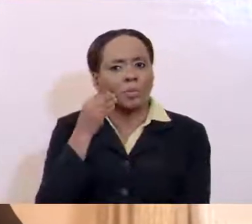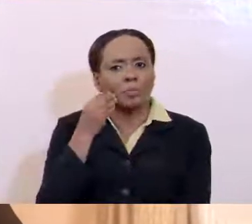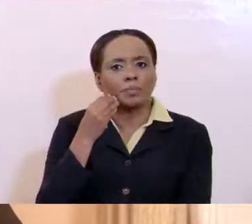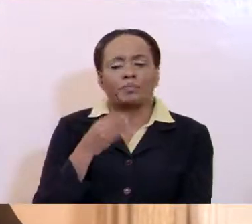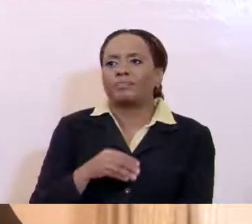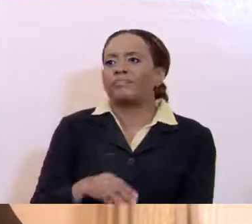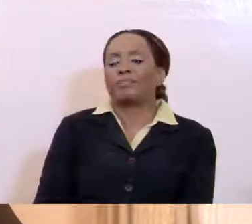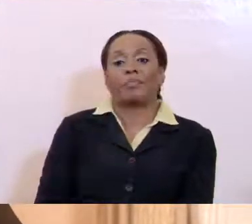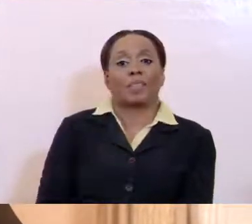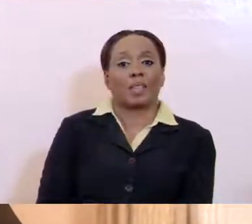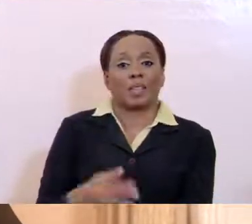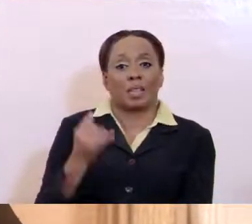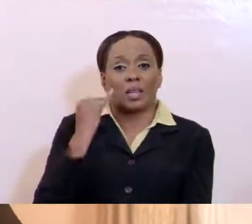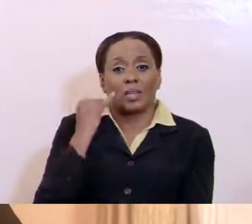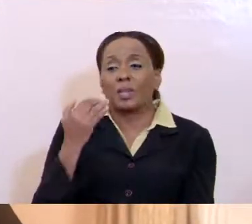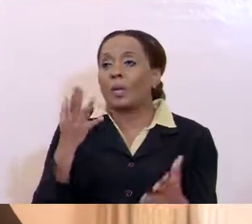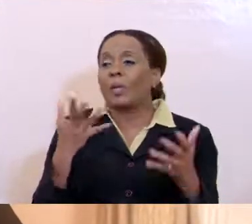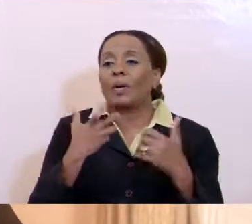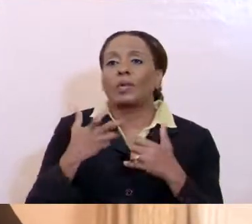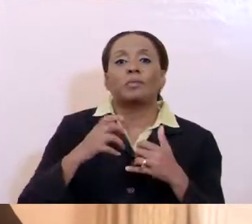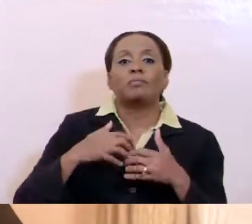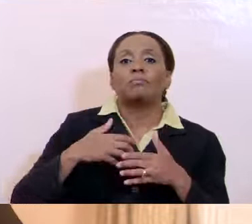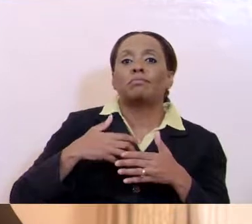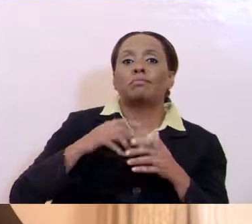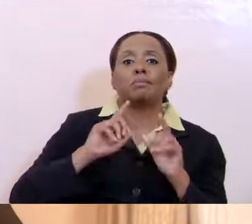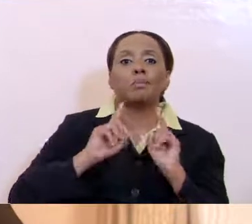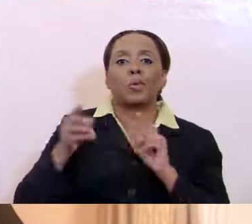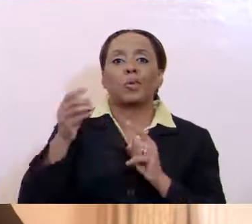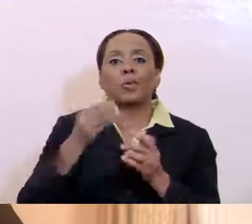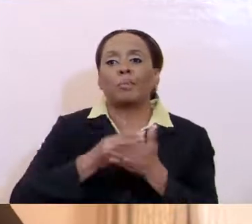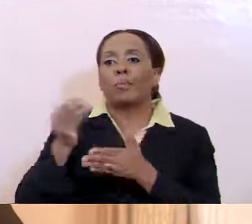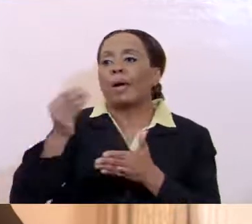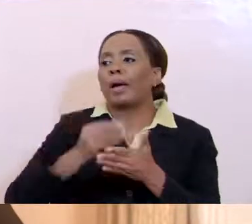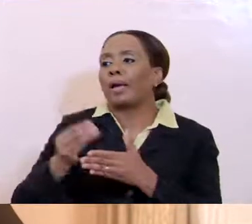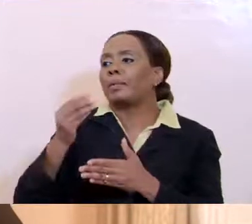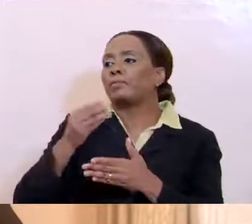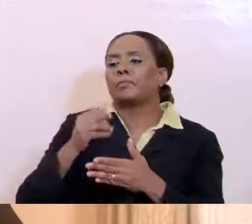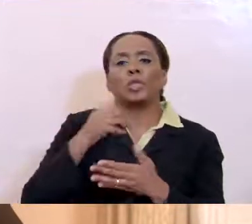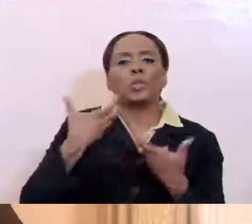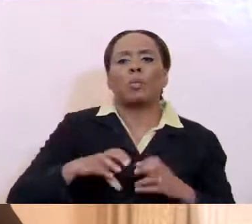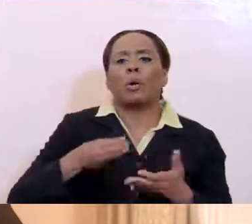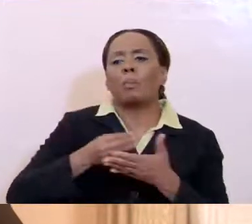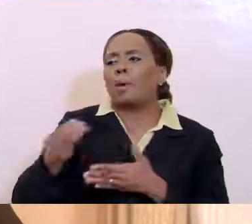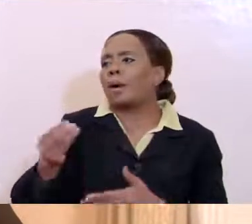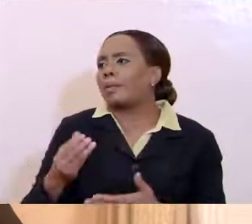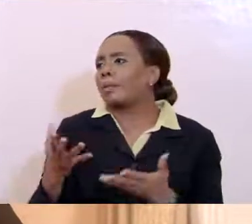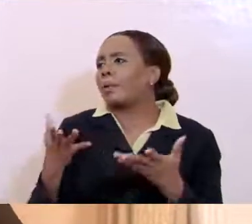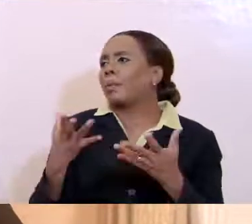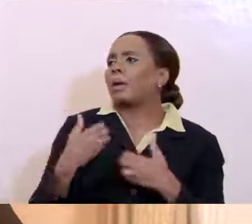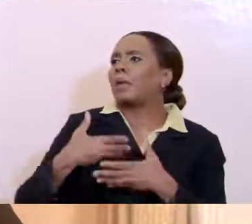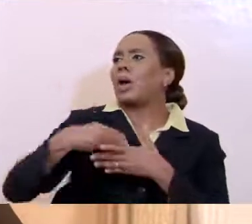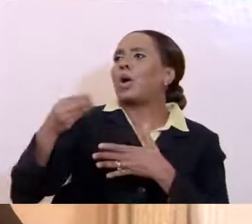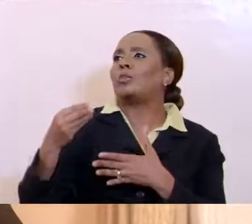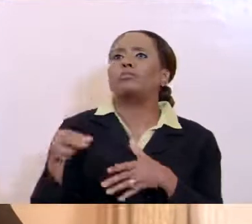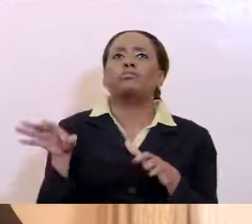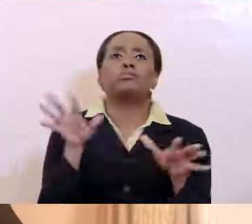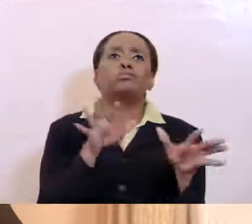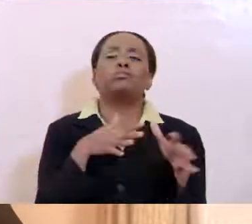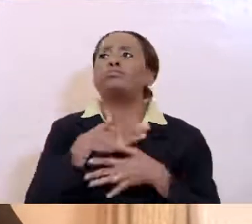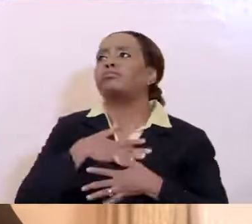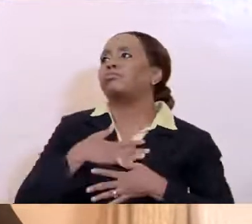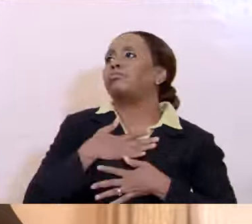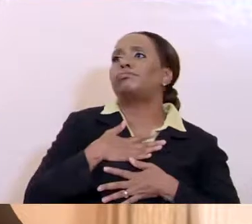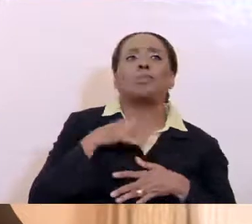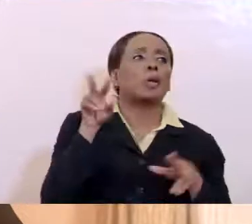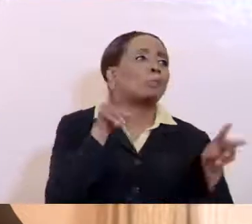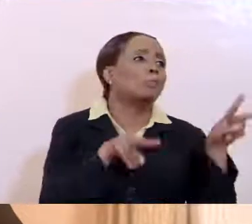the supermarket just for an outing or to the gas station. Stay at home as